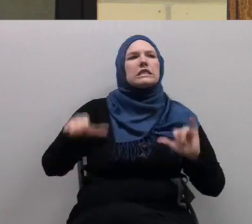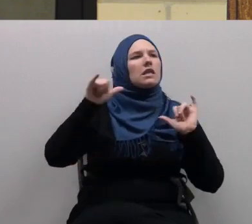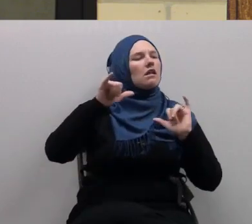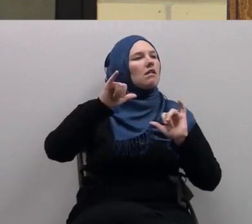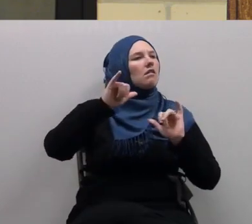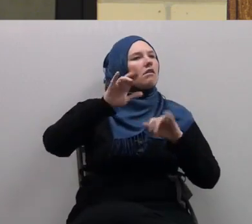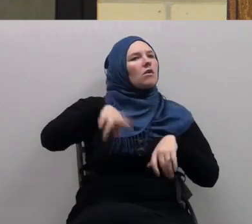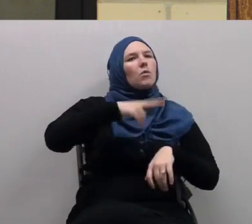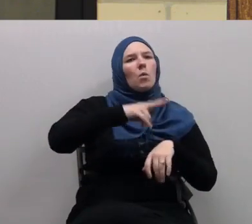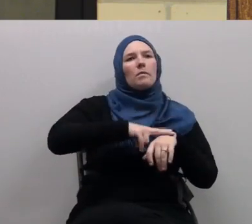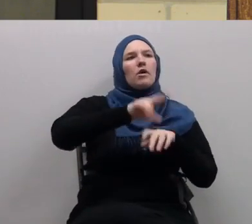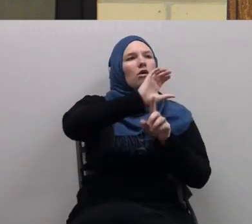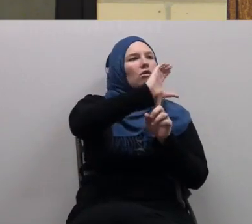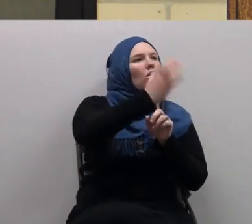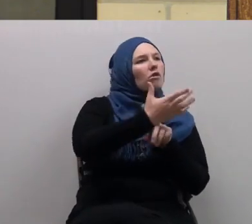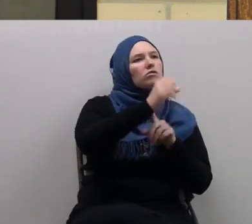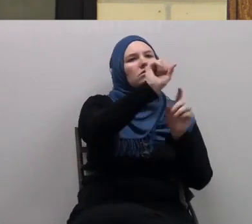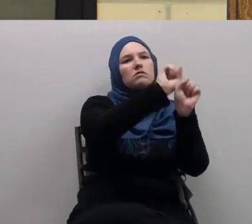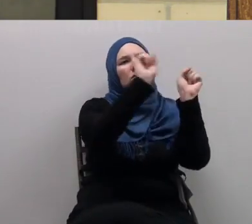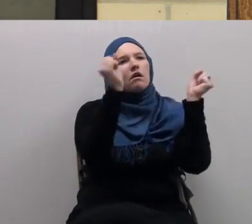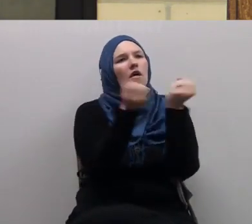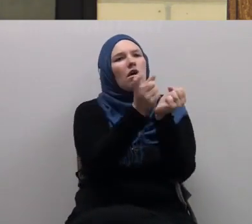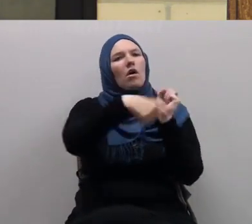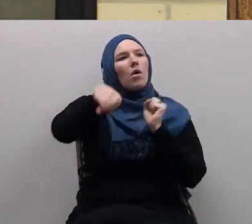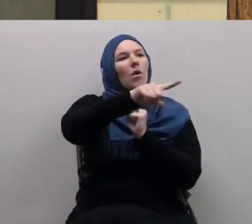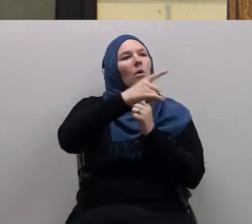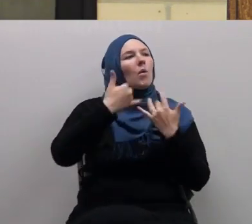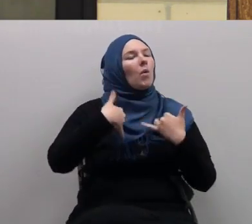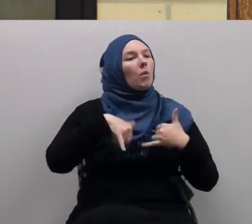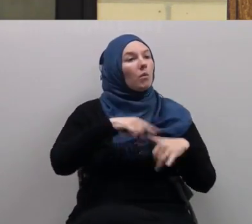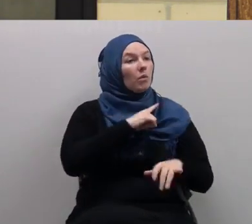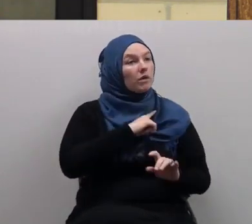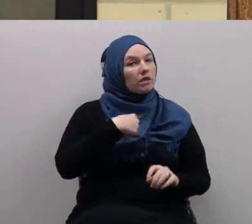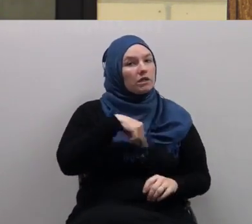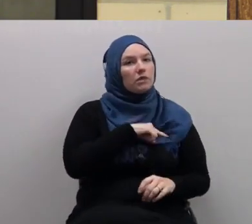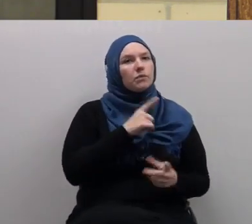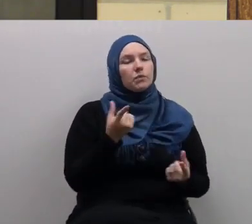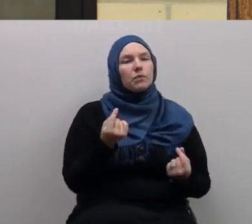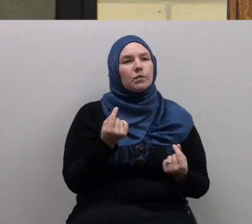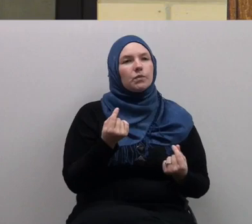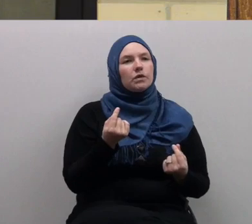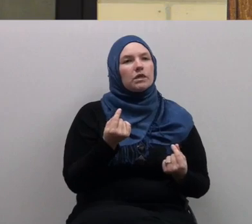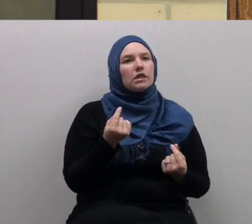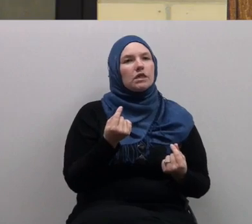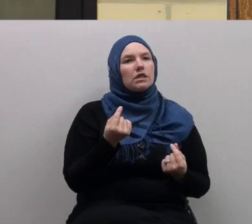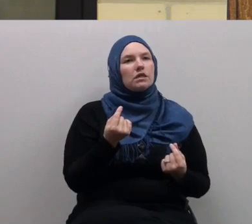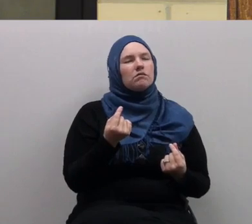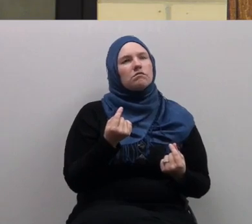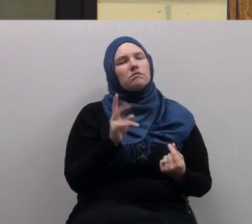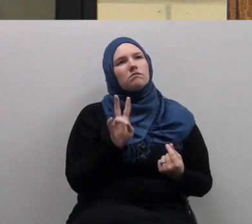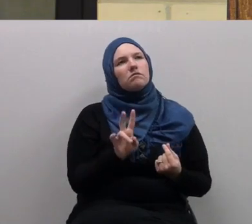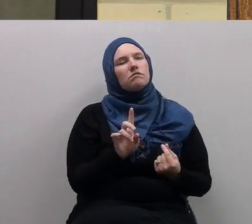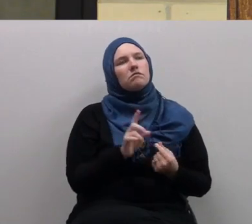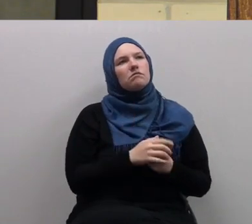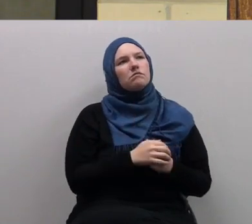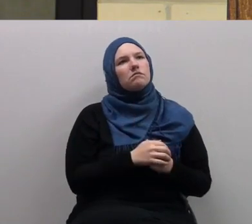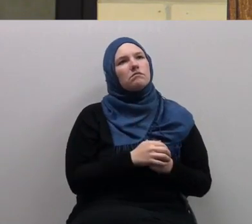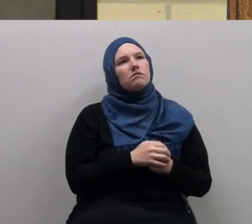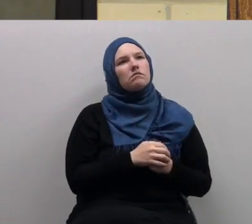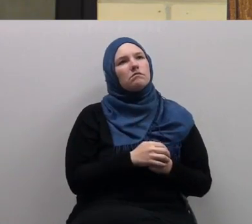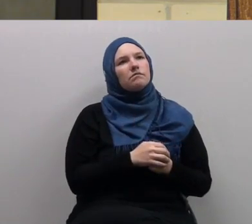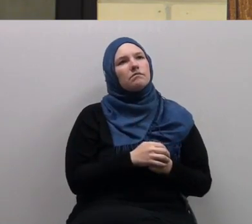cultures that were produced as a result of Islam and some other